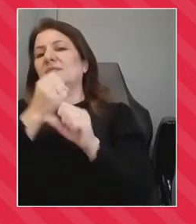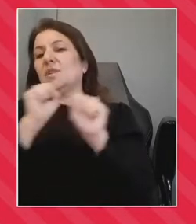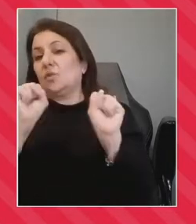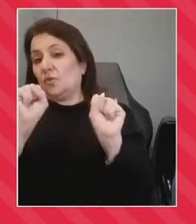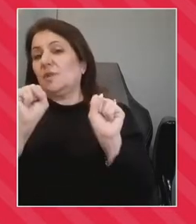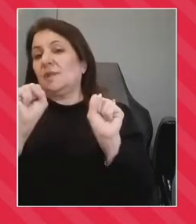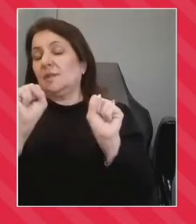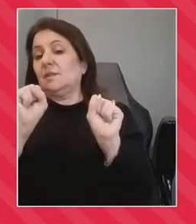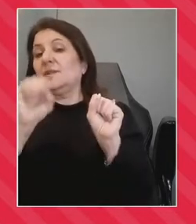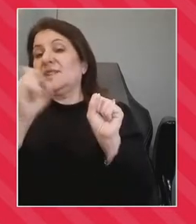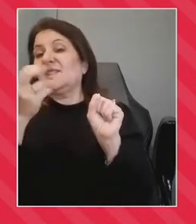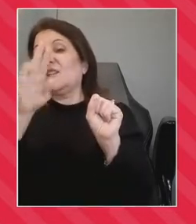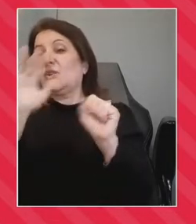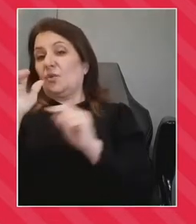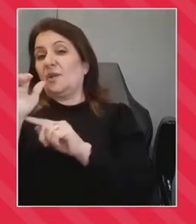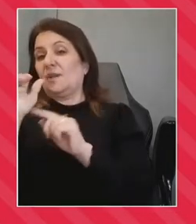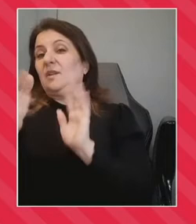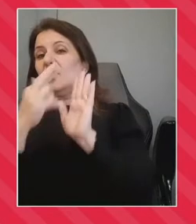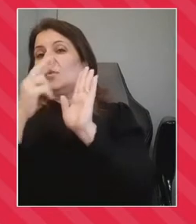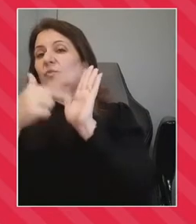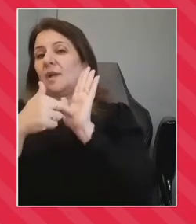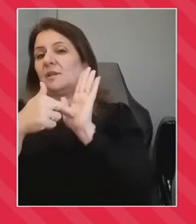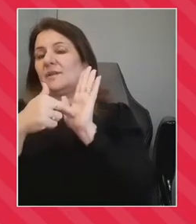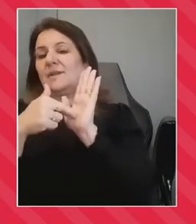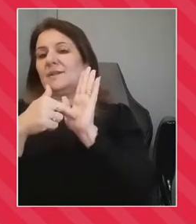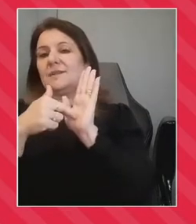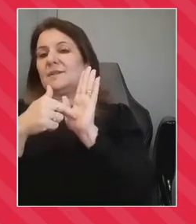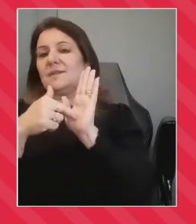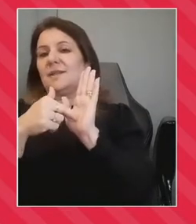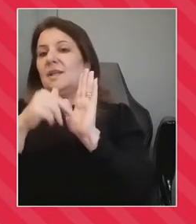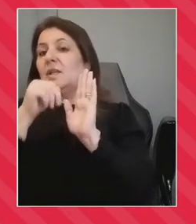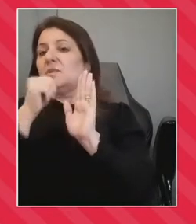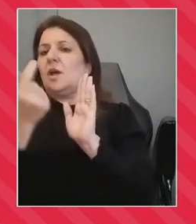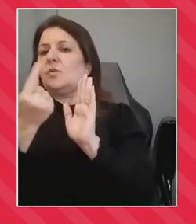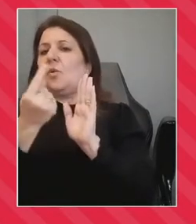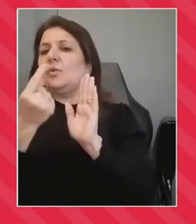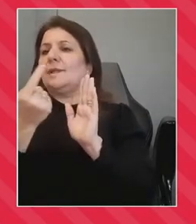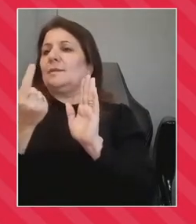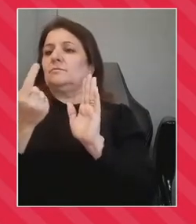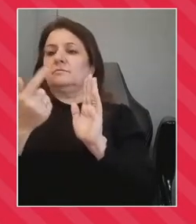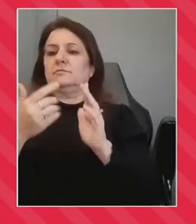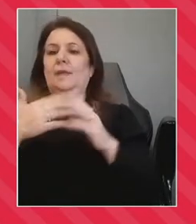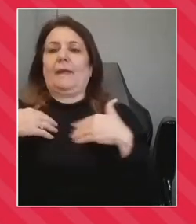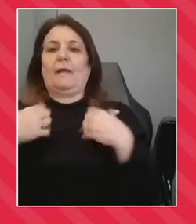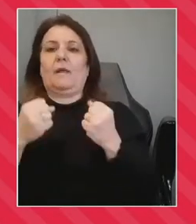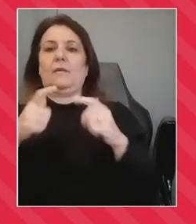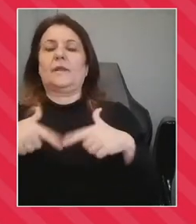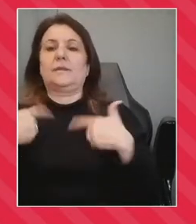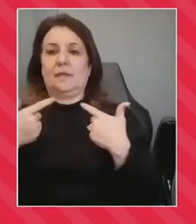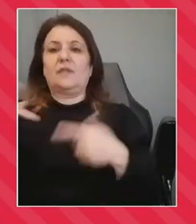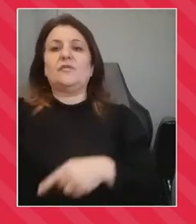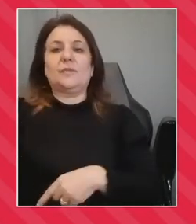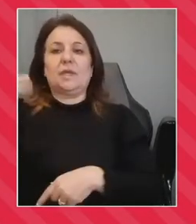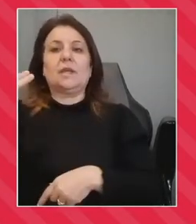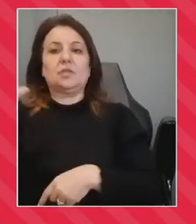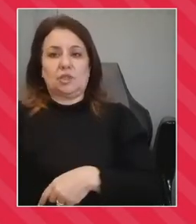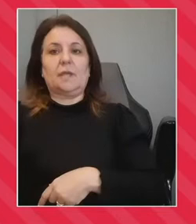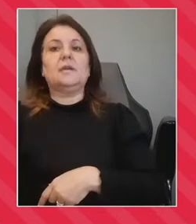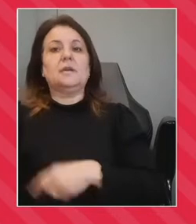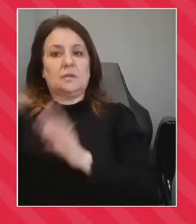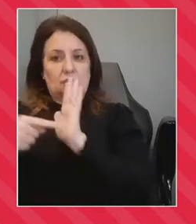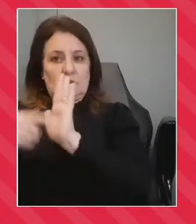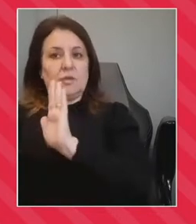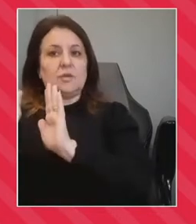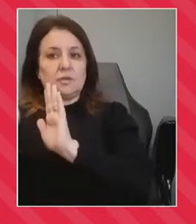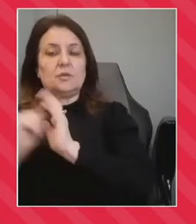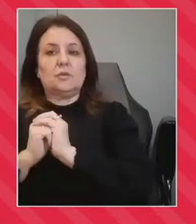ways. It recognizes that we're not all maintaining an active, healthy life, which the definition that PHA has put forward does as well. And it